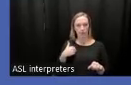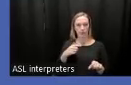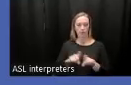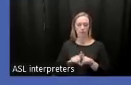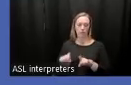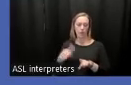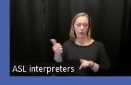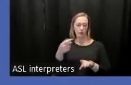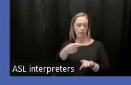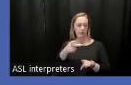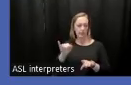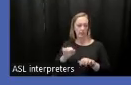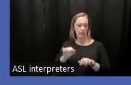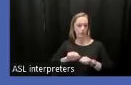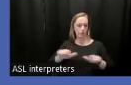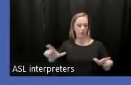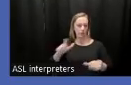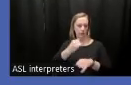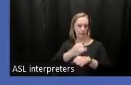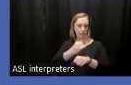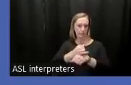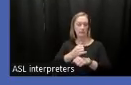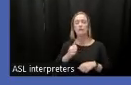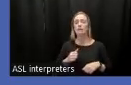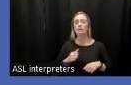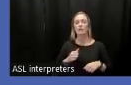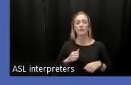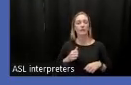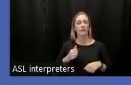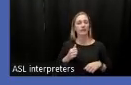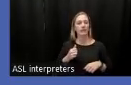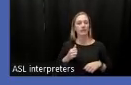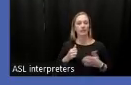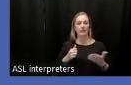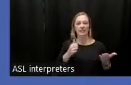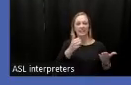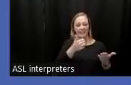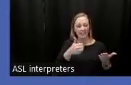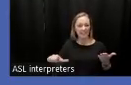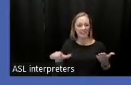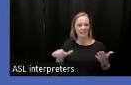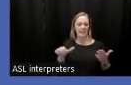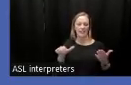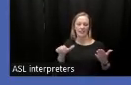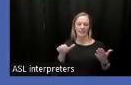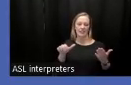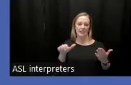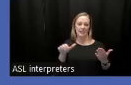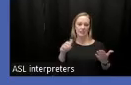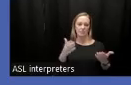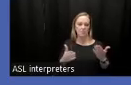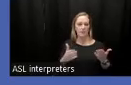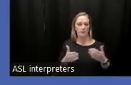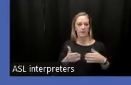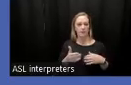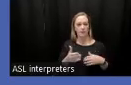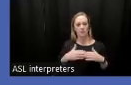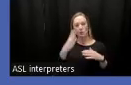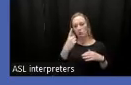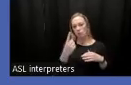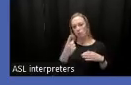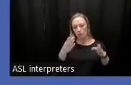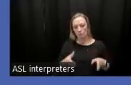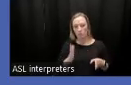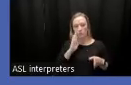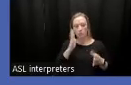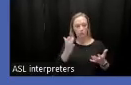investigators across campus. Anything that more than one person is likely to want to use over time, we